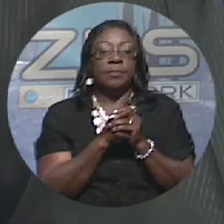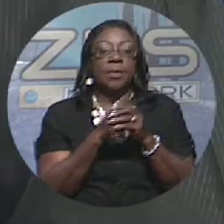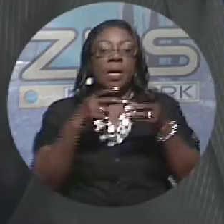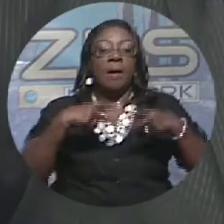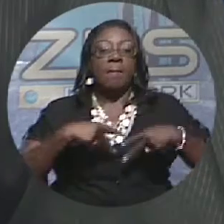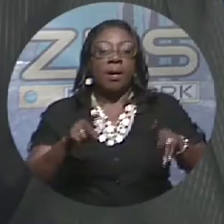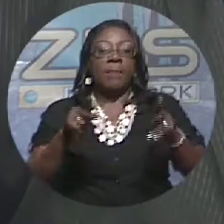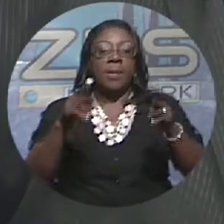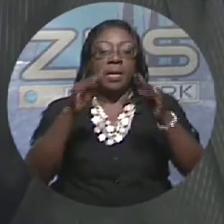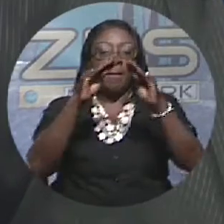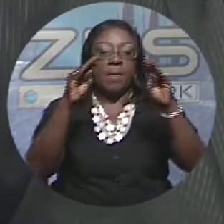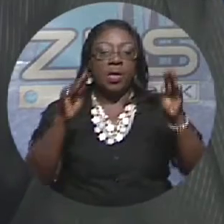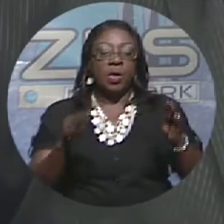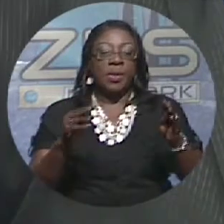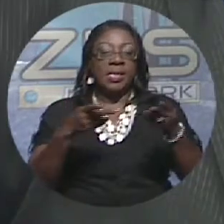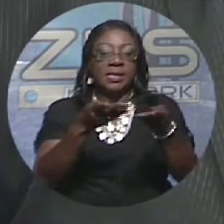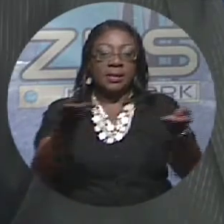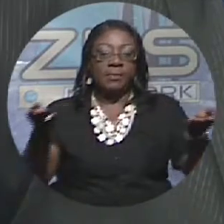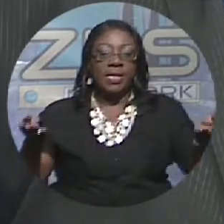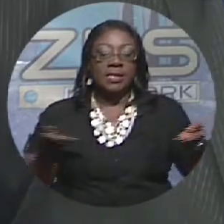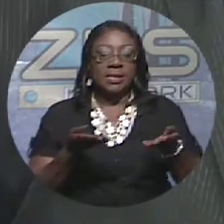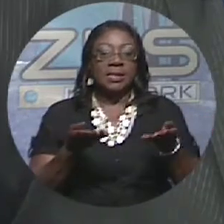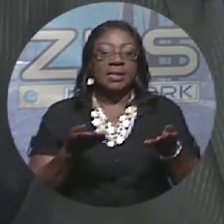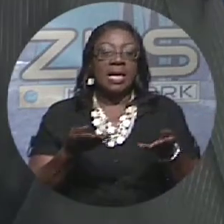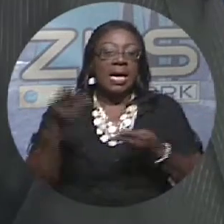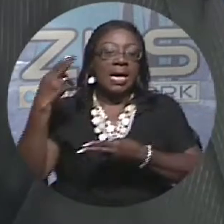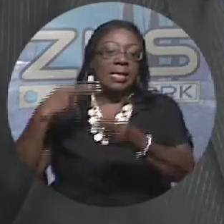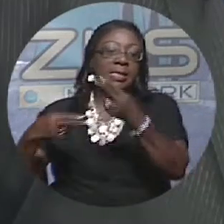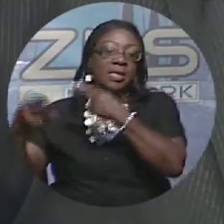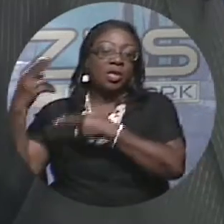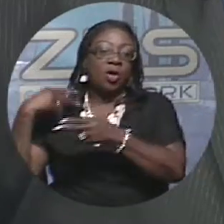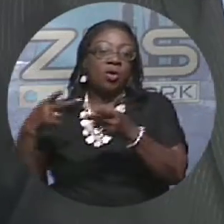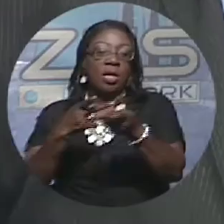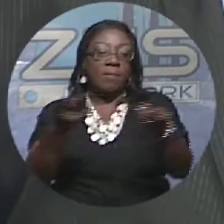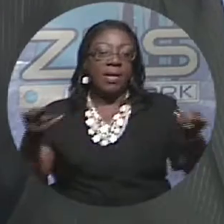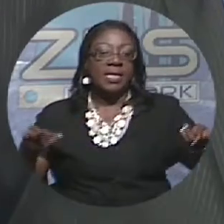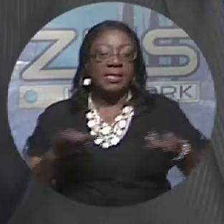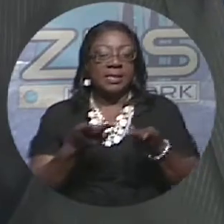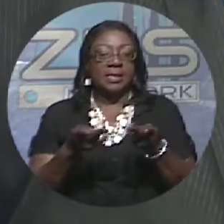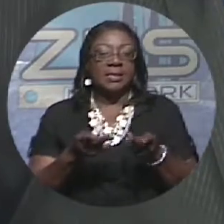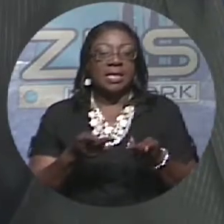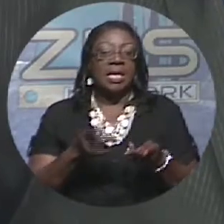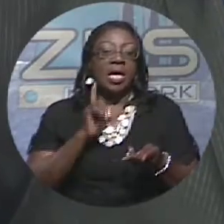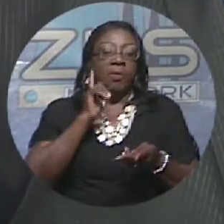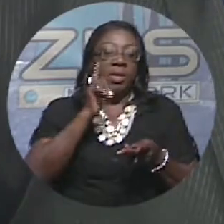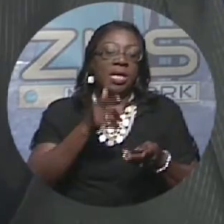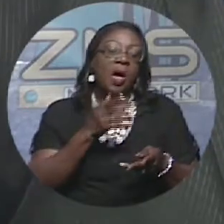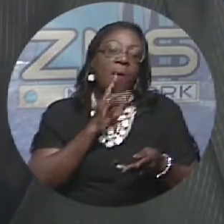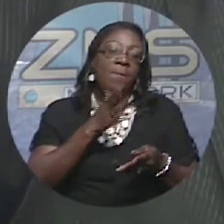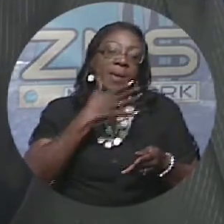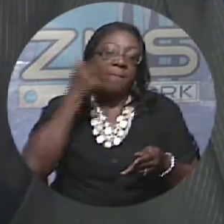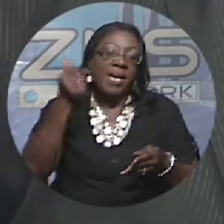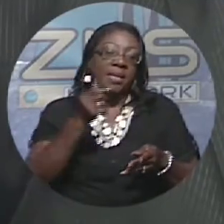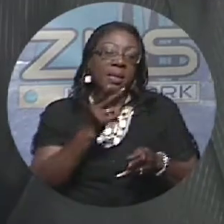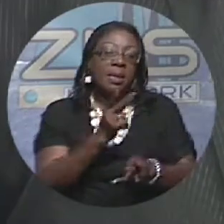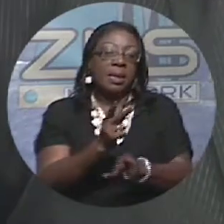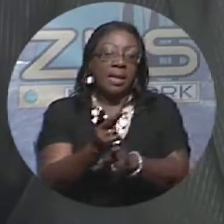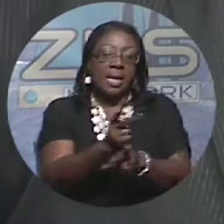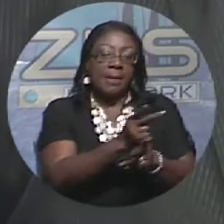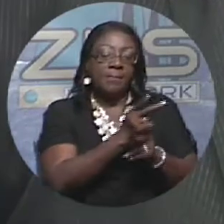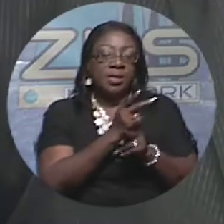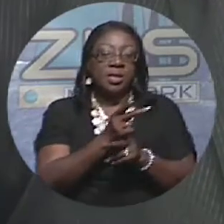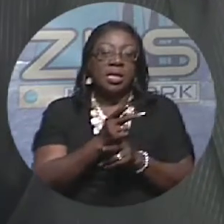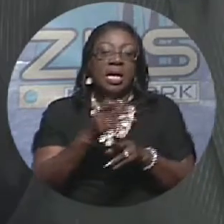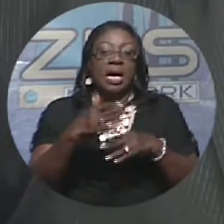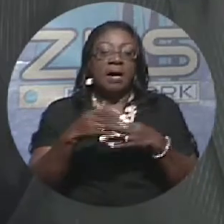Public monuments, spaces, and historical sites, including blue holes and cemeteries, will now be better maintained and developed. This following the